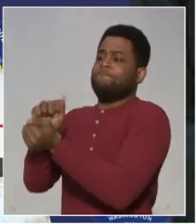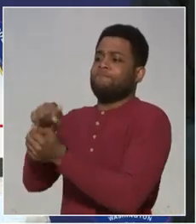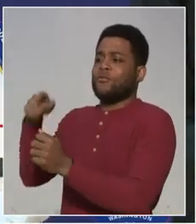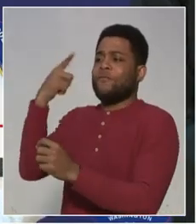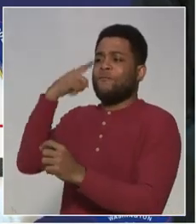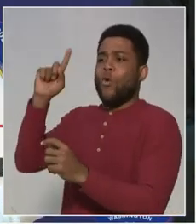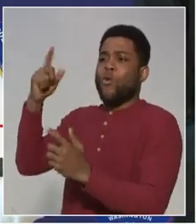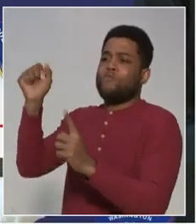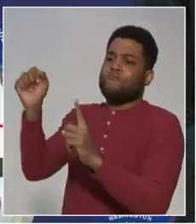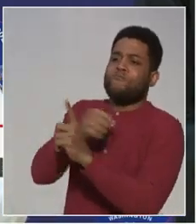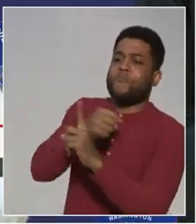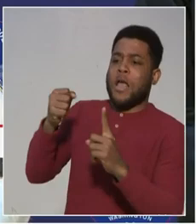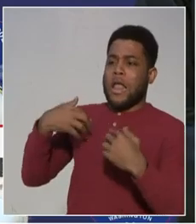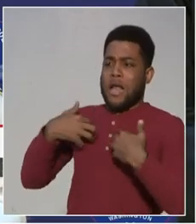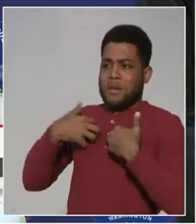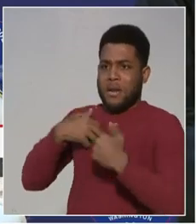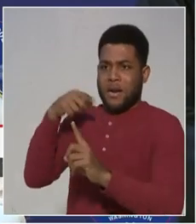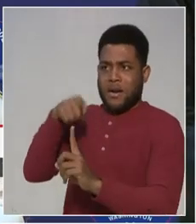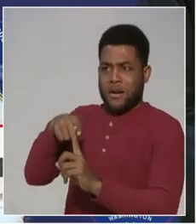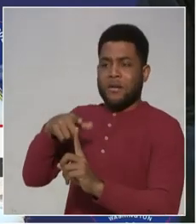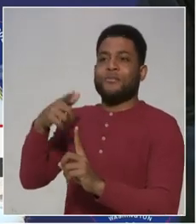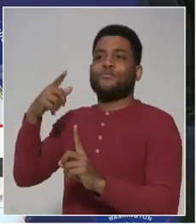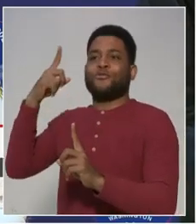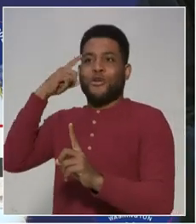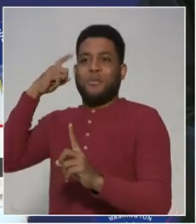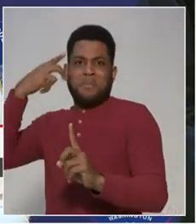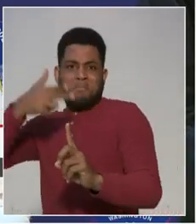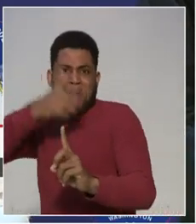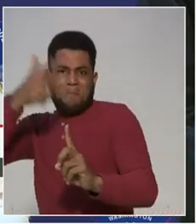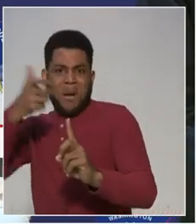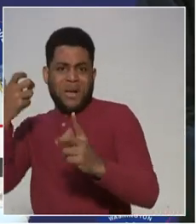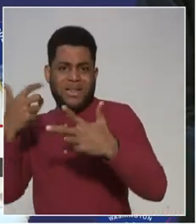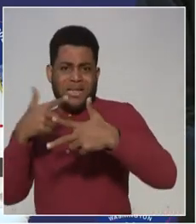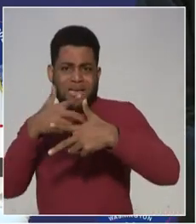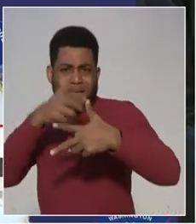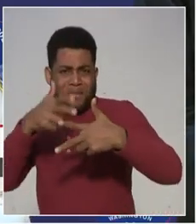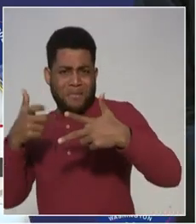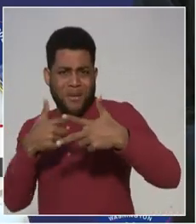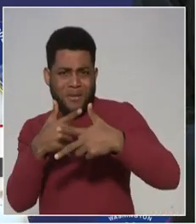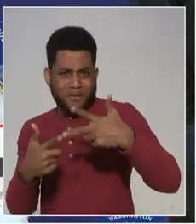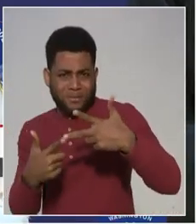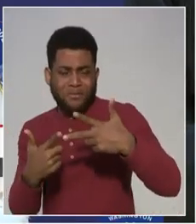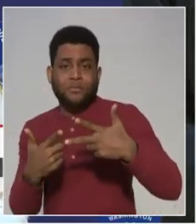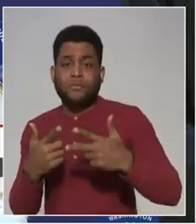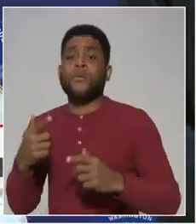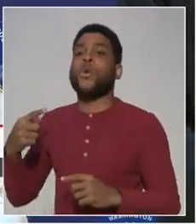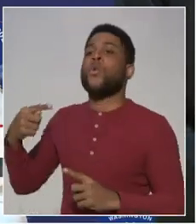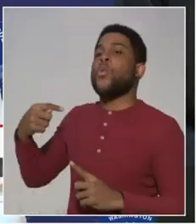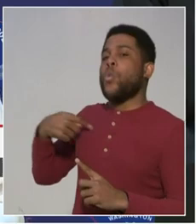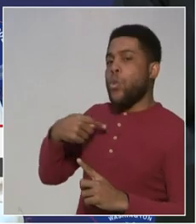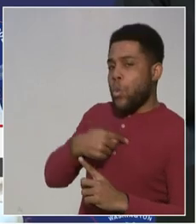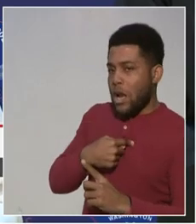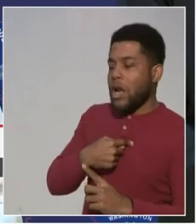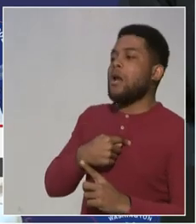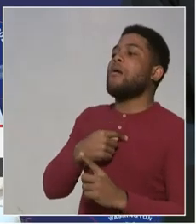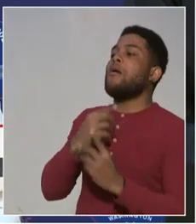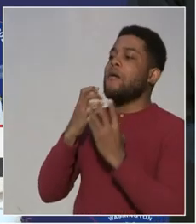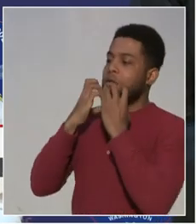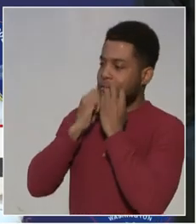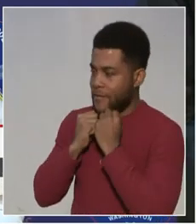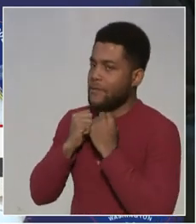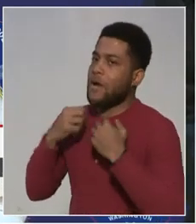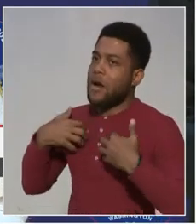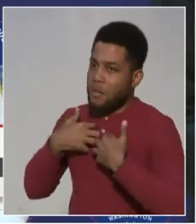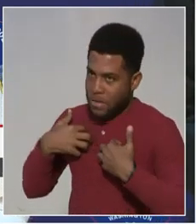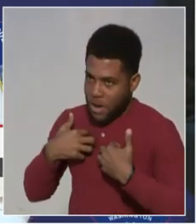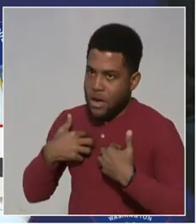for our officers, we have that same care for animals as well. But I don't want it to be lost on anyone today that the reason why we are here right now is because